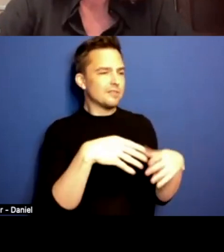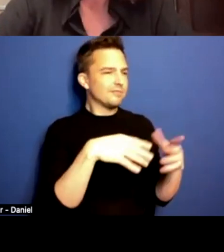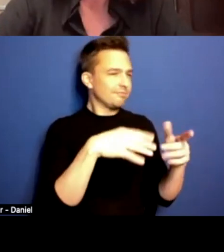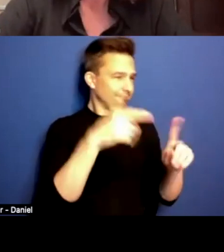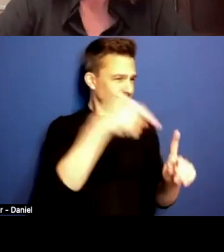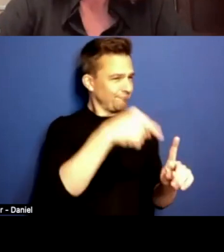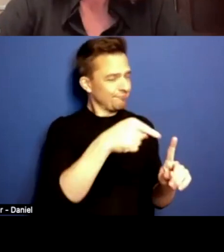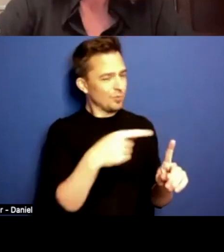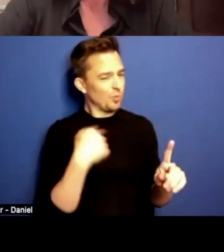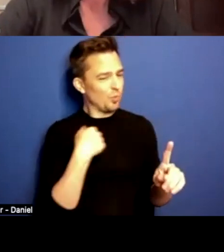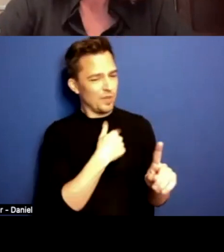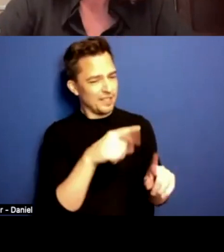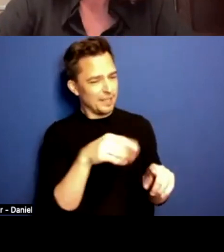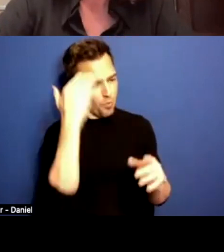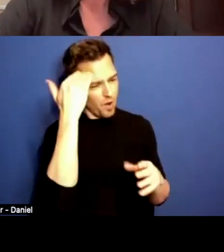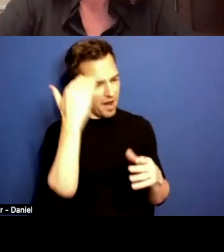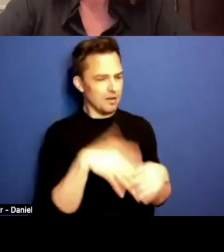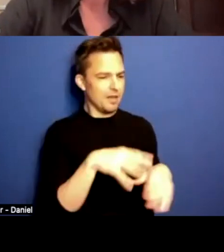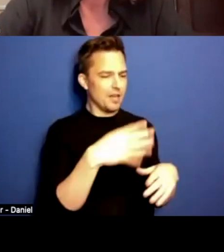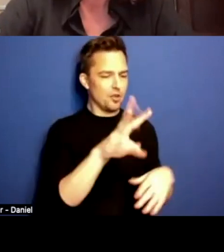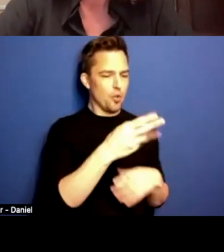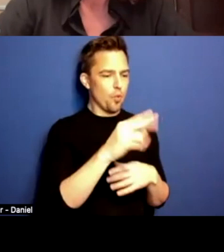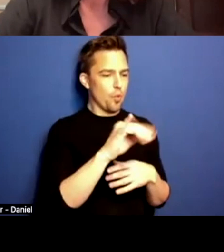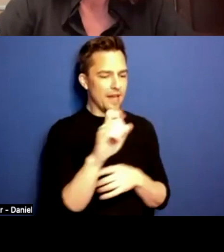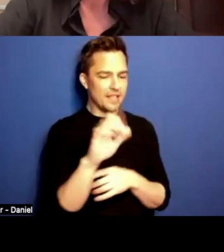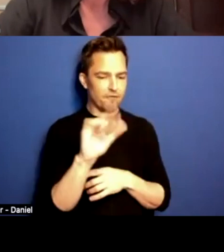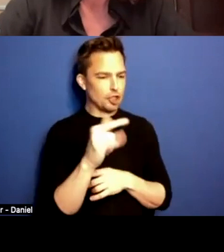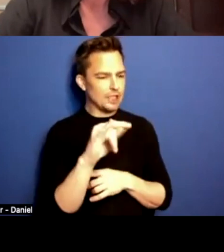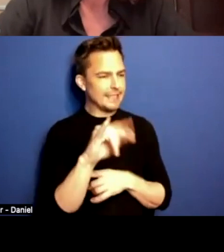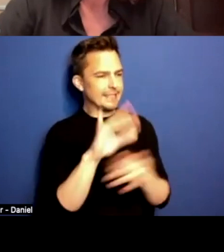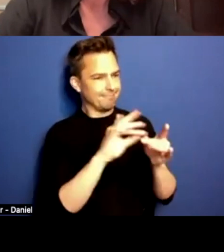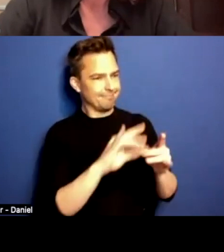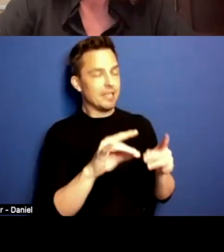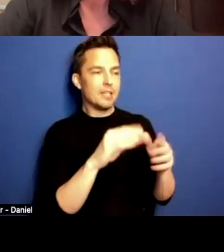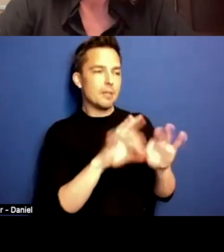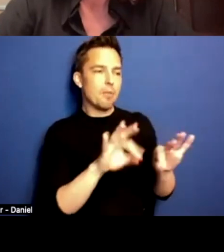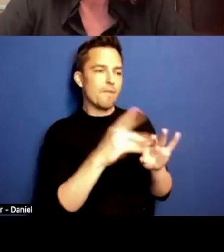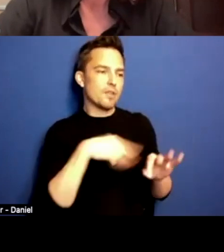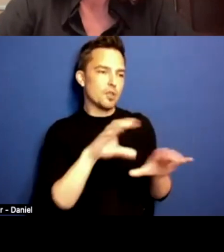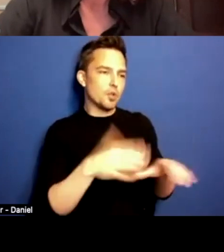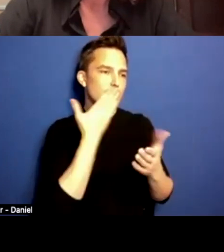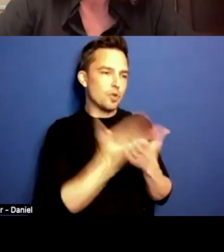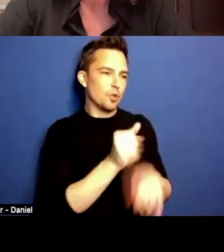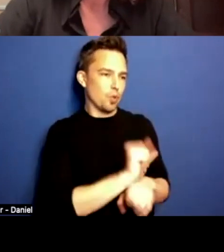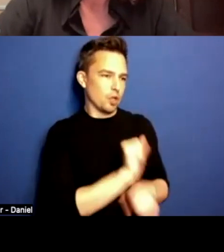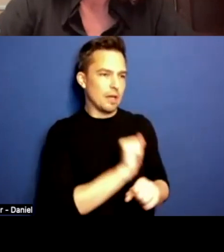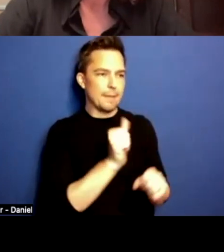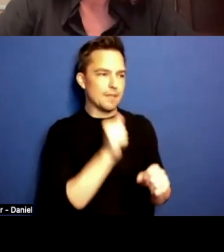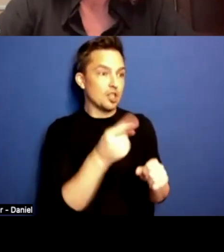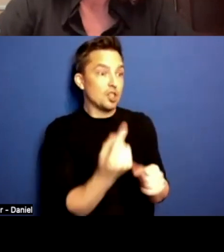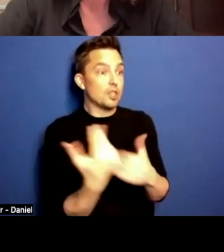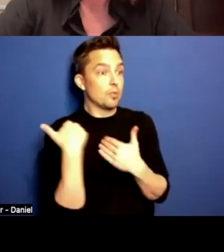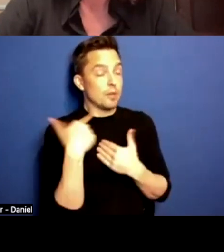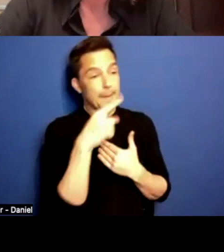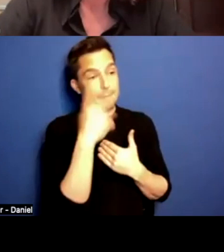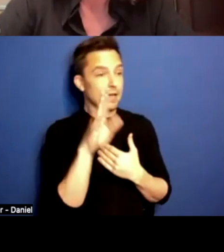more important for those spaces to also do some good work, because it's not just the responsibility of Black and